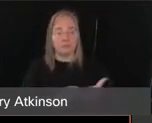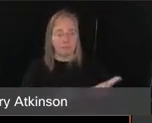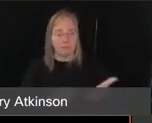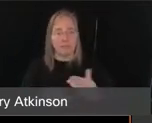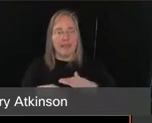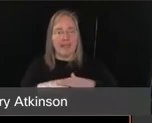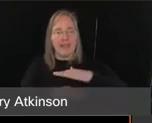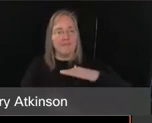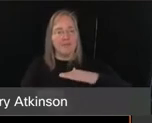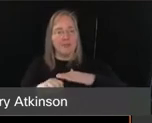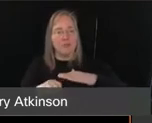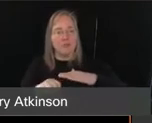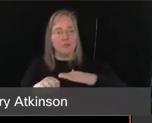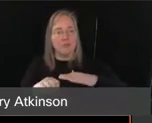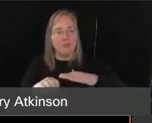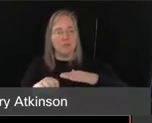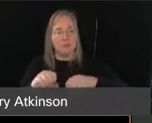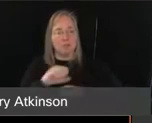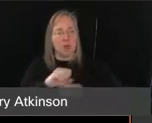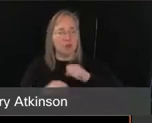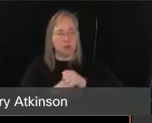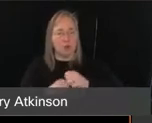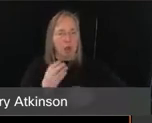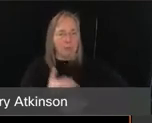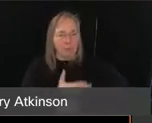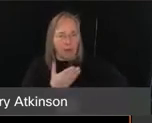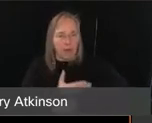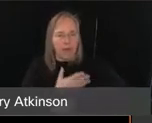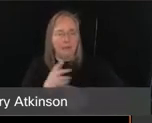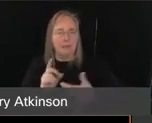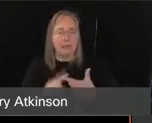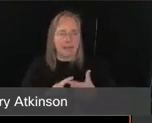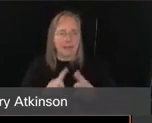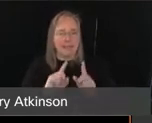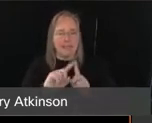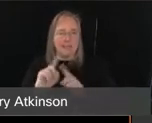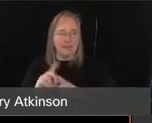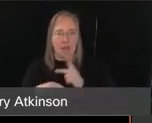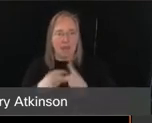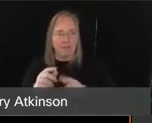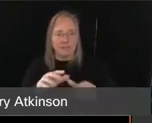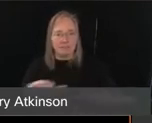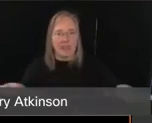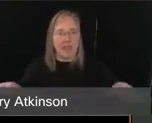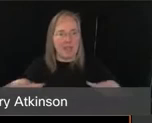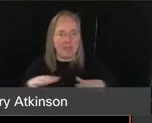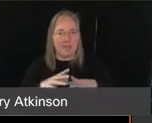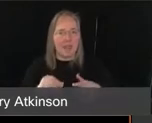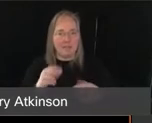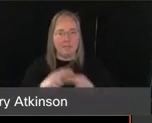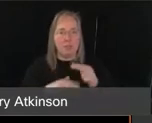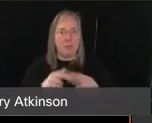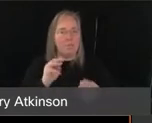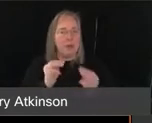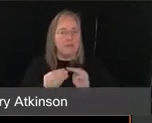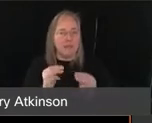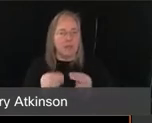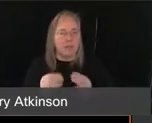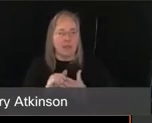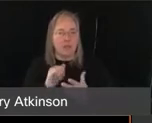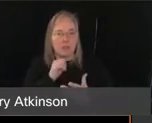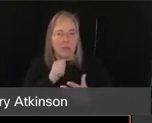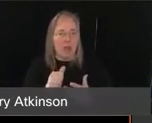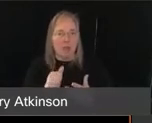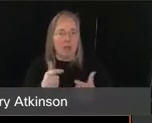infrastructure upgrades and also, you know, different kind of space and building modifications that are not large enough to really stand alone